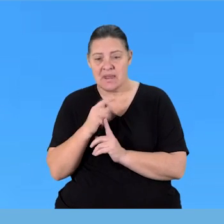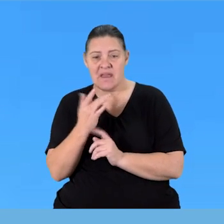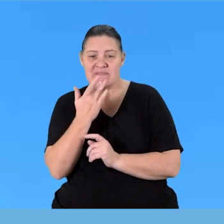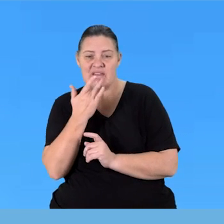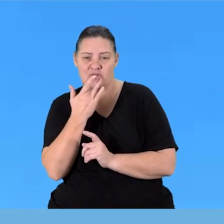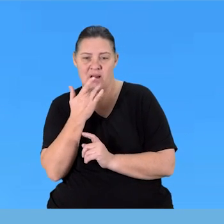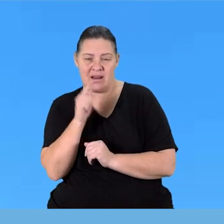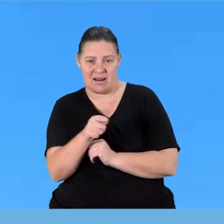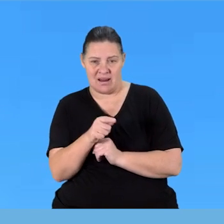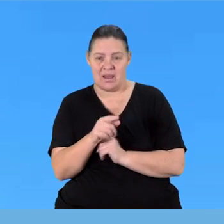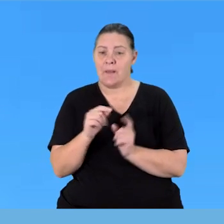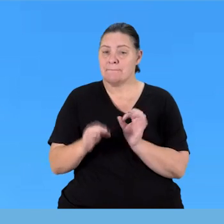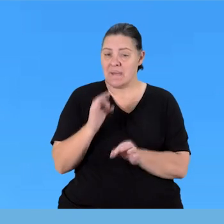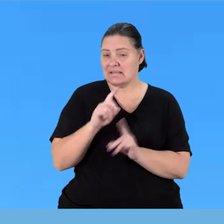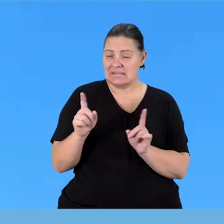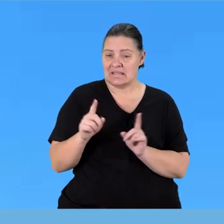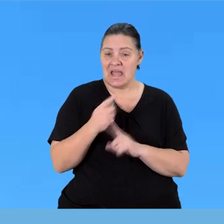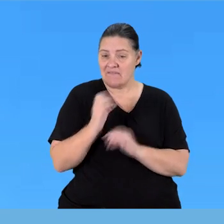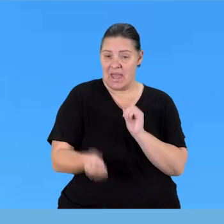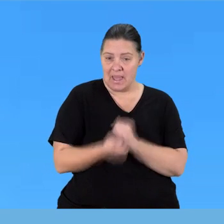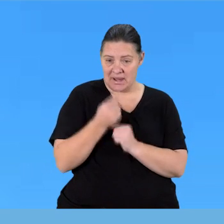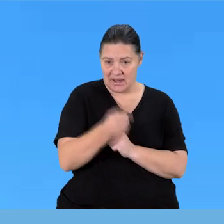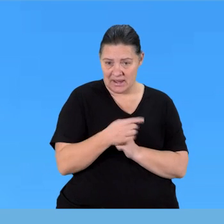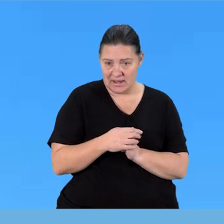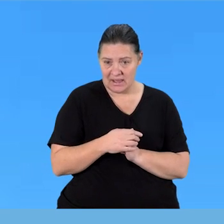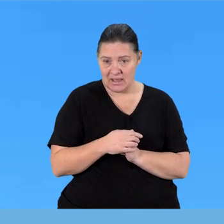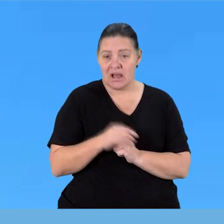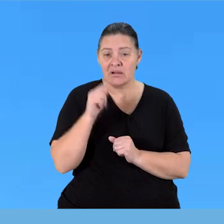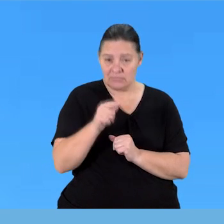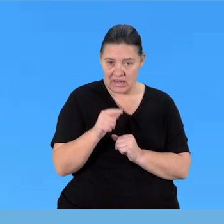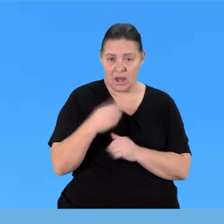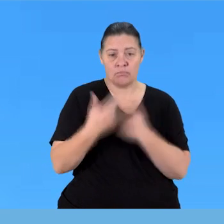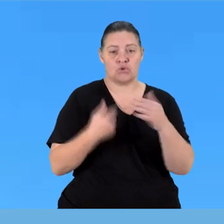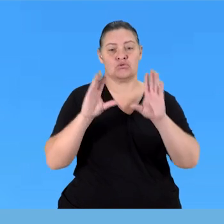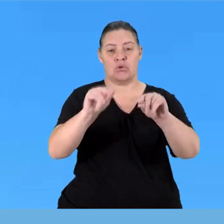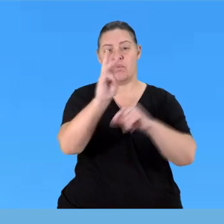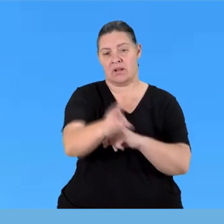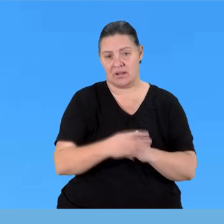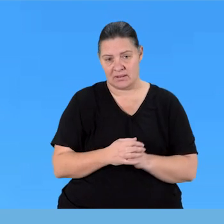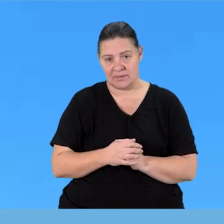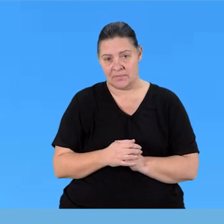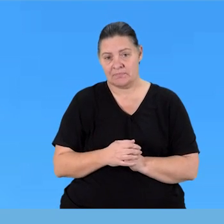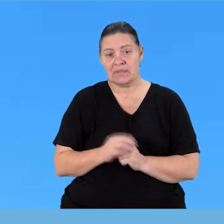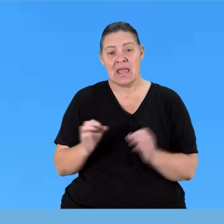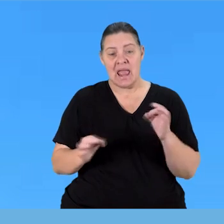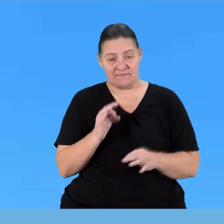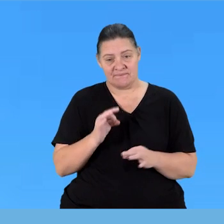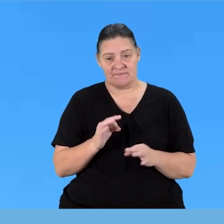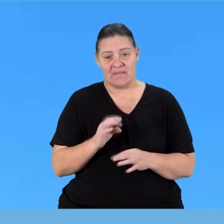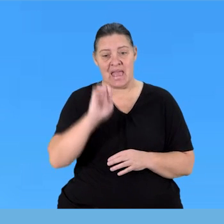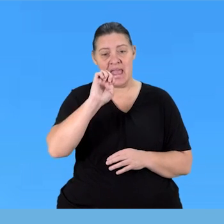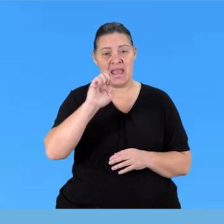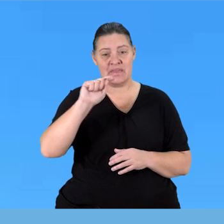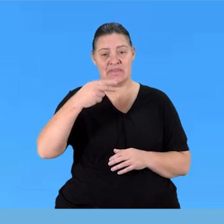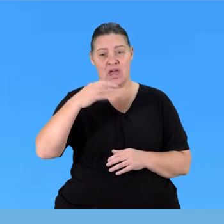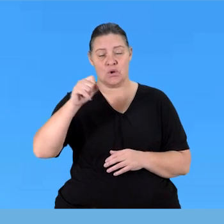so these are the favorable conditions, but then if one of this is happening, that process is going to stop. Now, when the